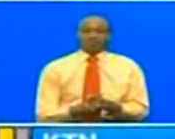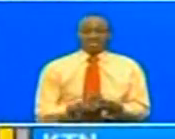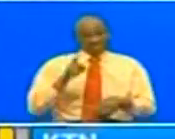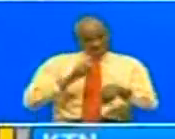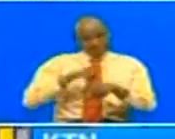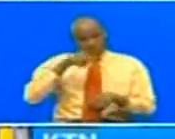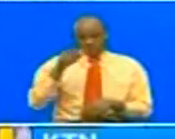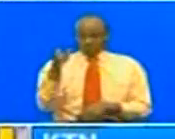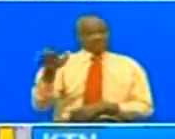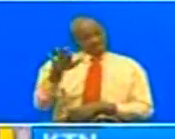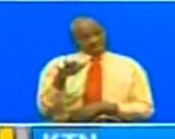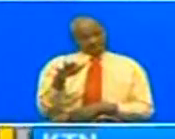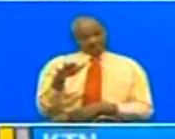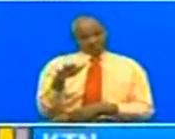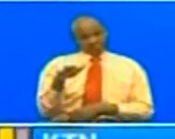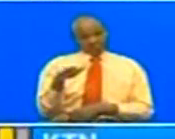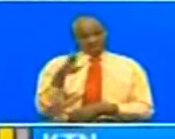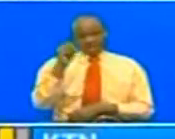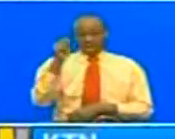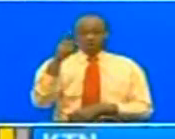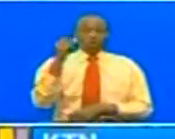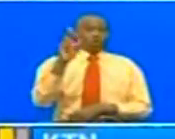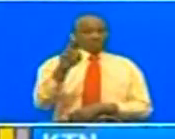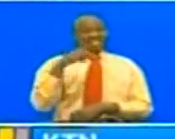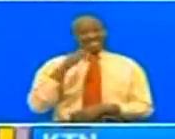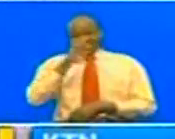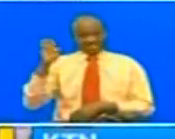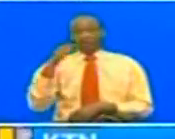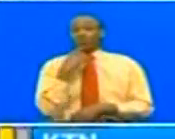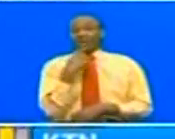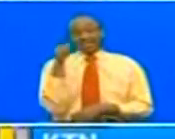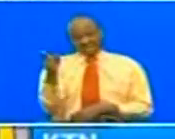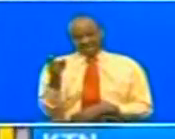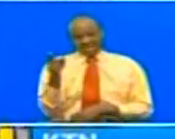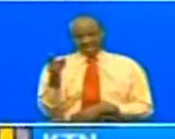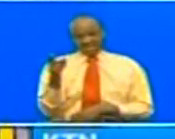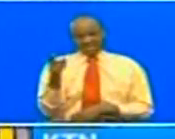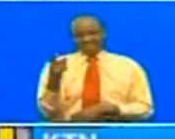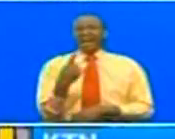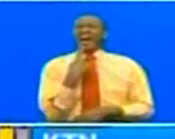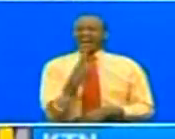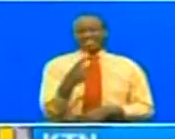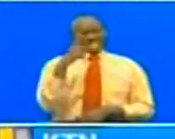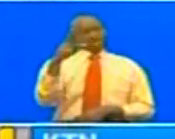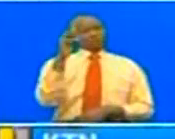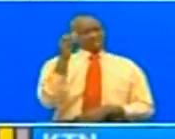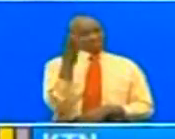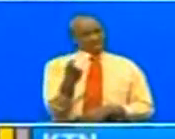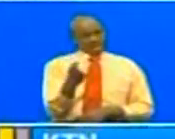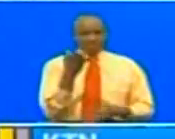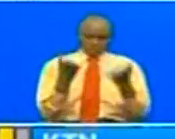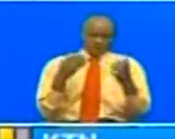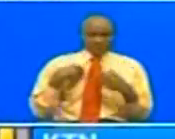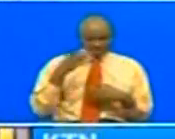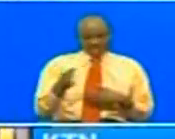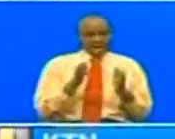go to Lokori in eastern Turkana, and for 100 kilometers, you go between